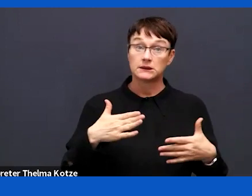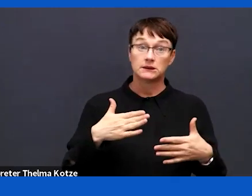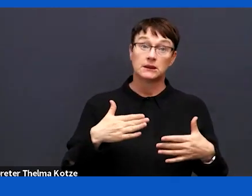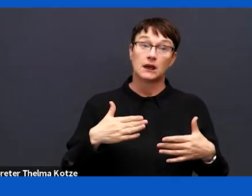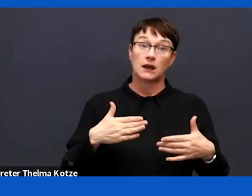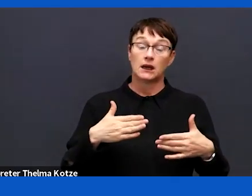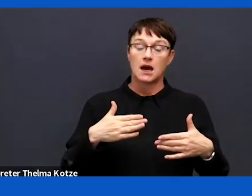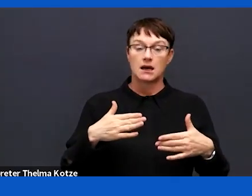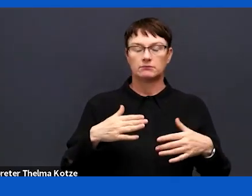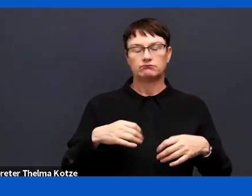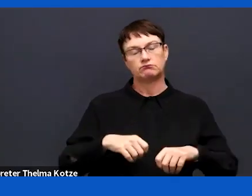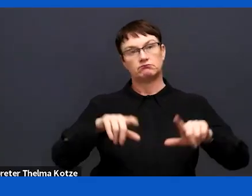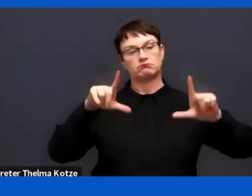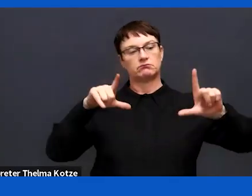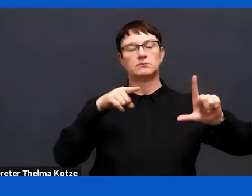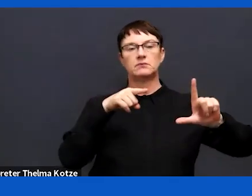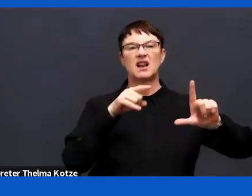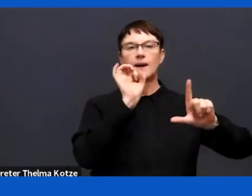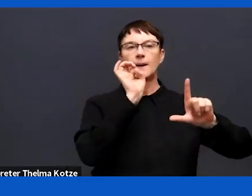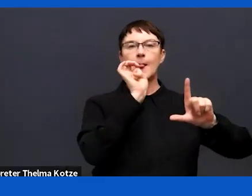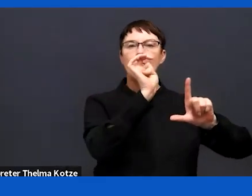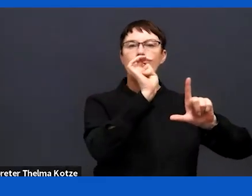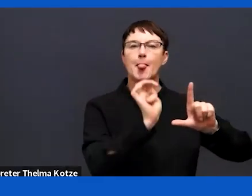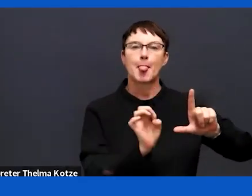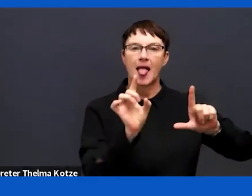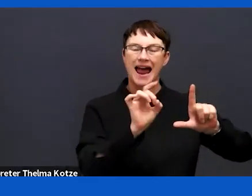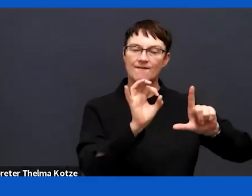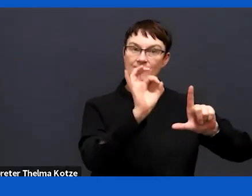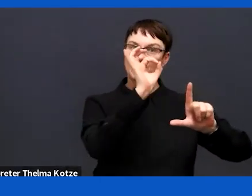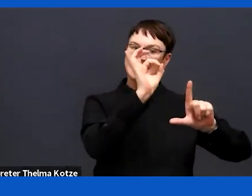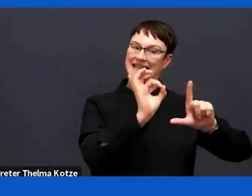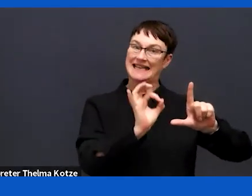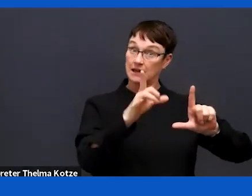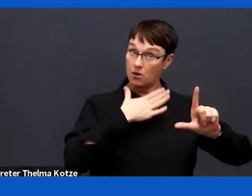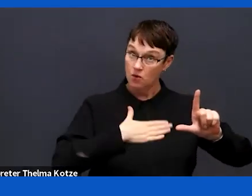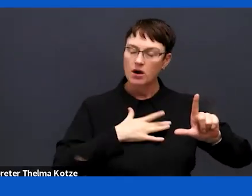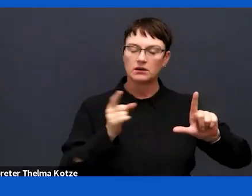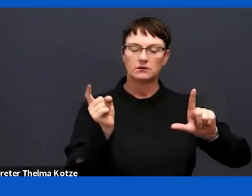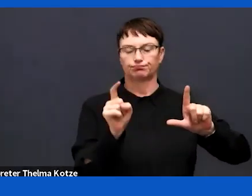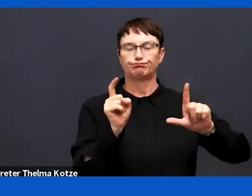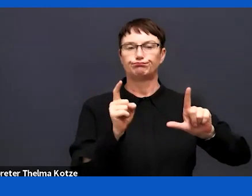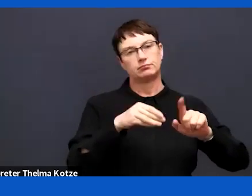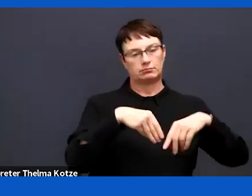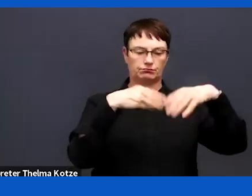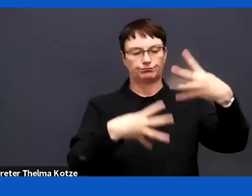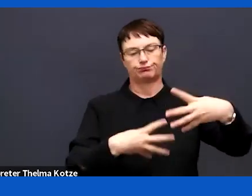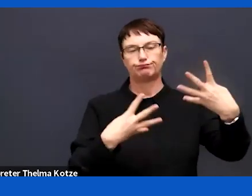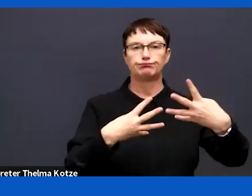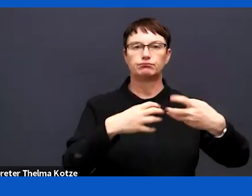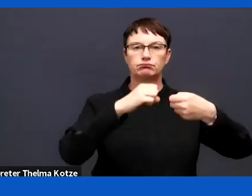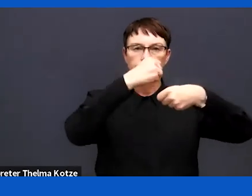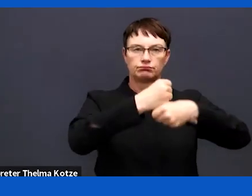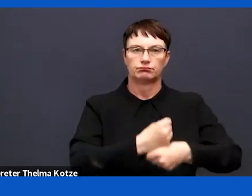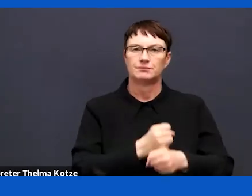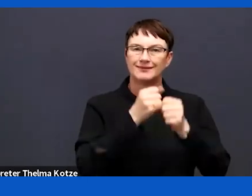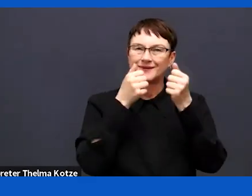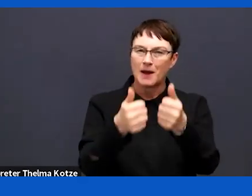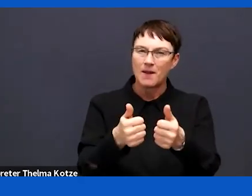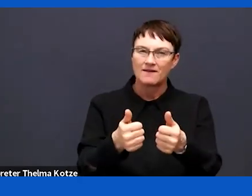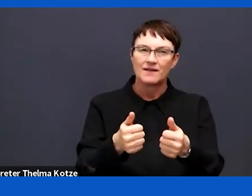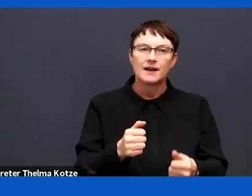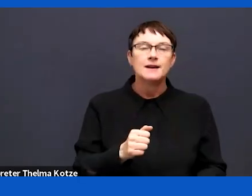currently kind of unknown, but it seems to me that the constraints that